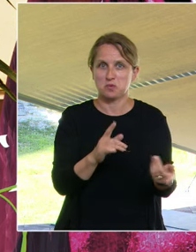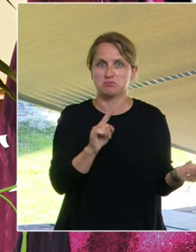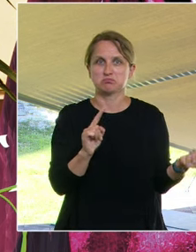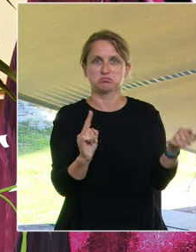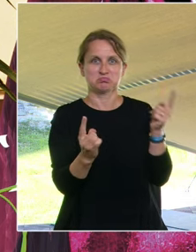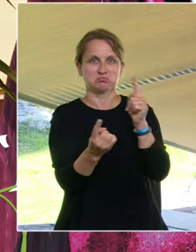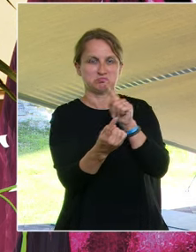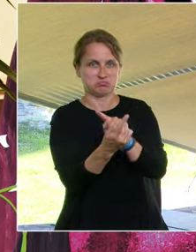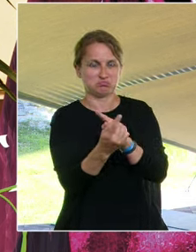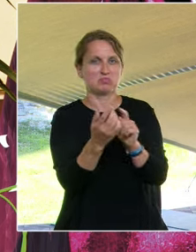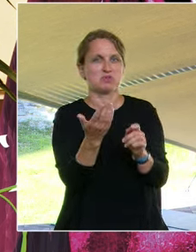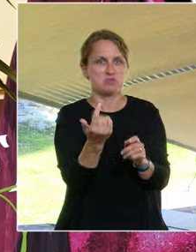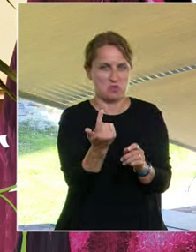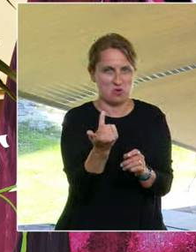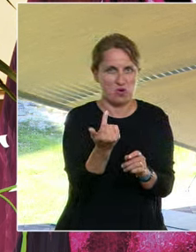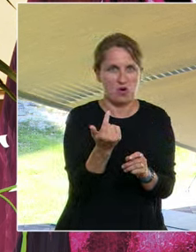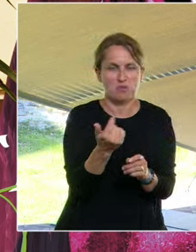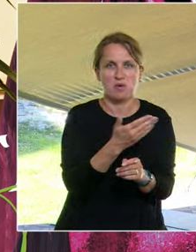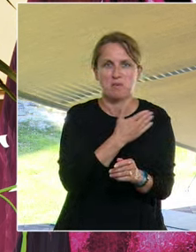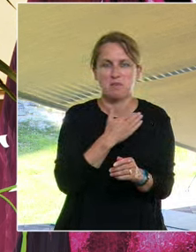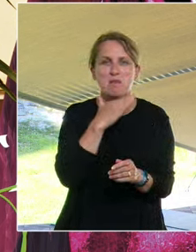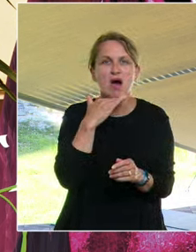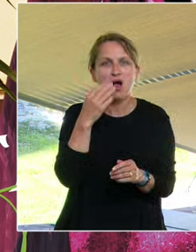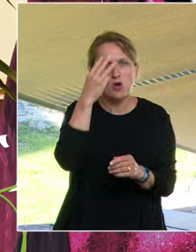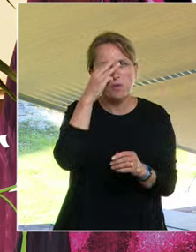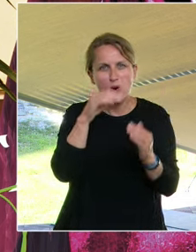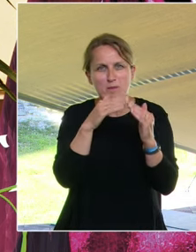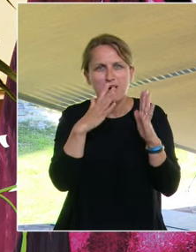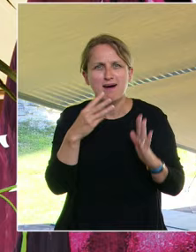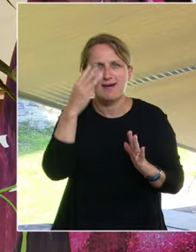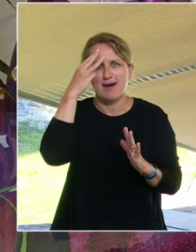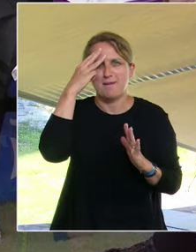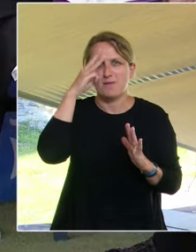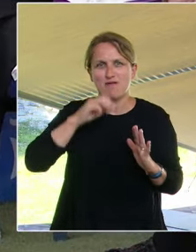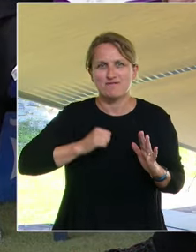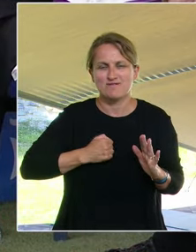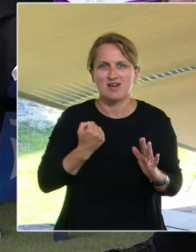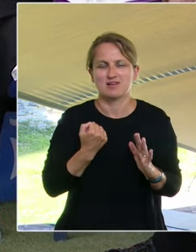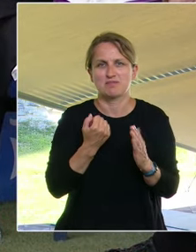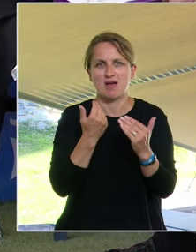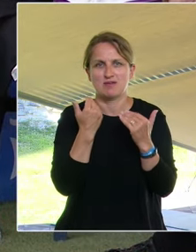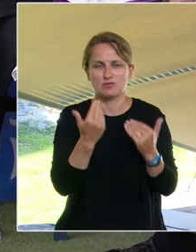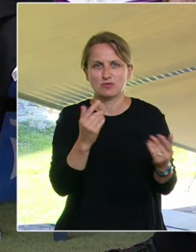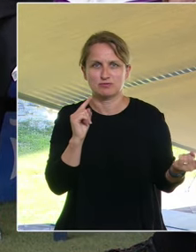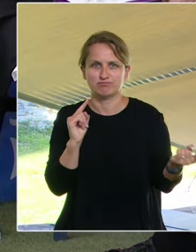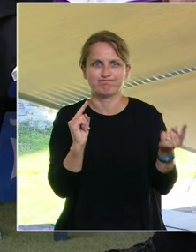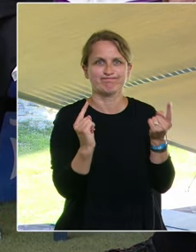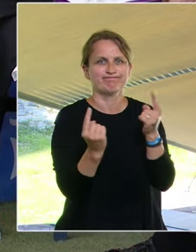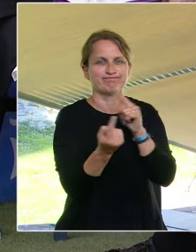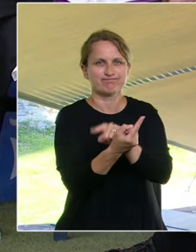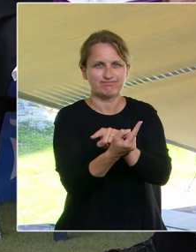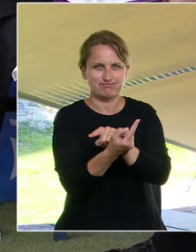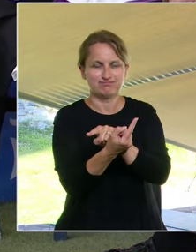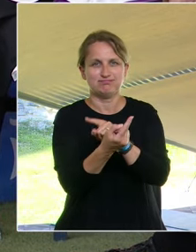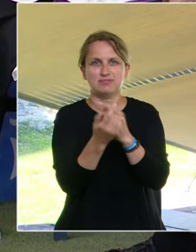will happen. This is how a lot of fashion houses and fashion brands are working nowadays. So that means that the first